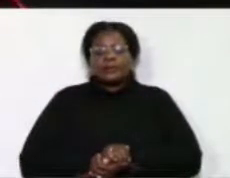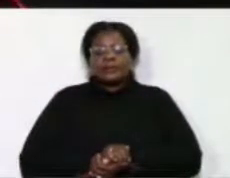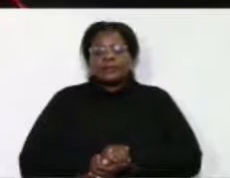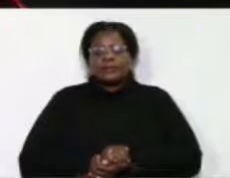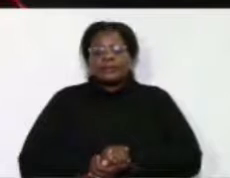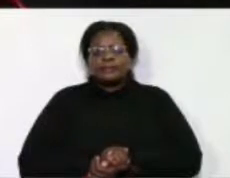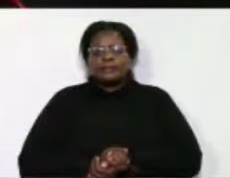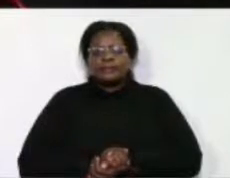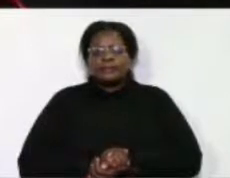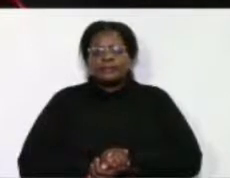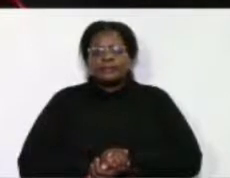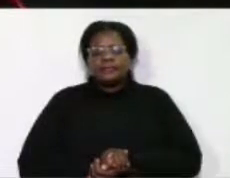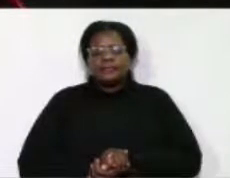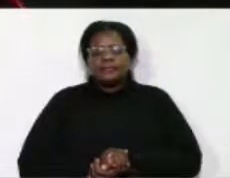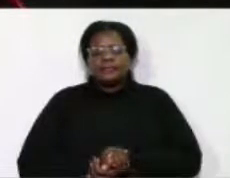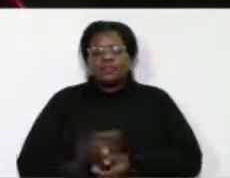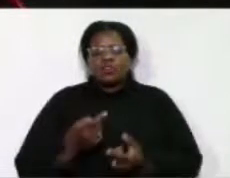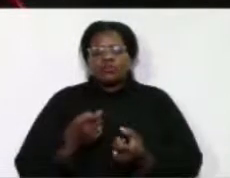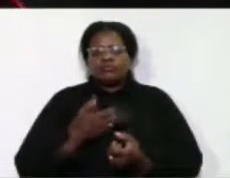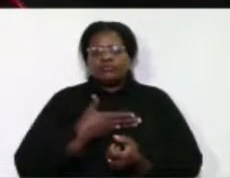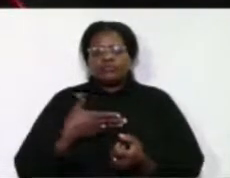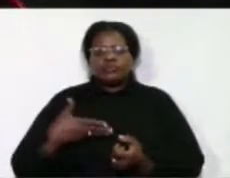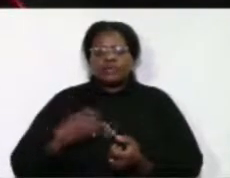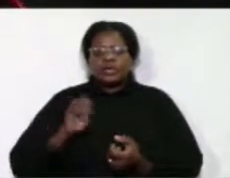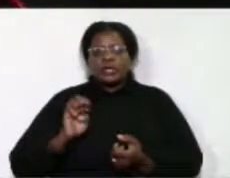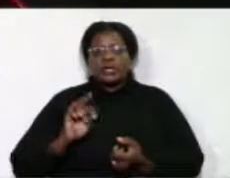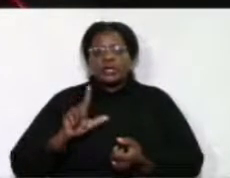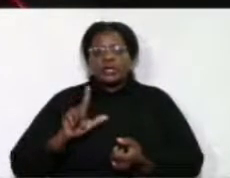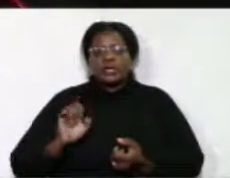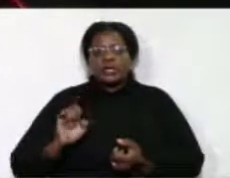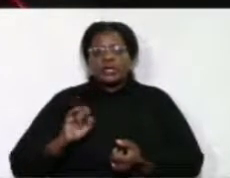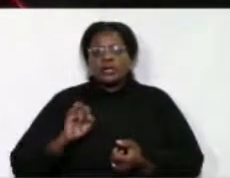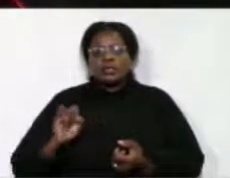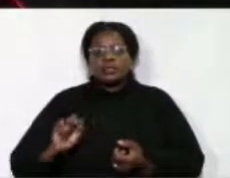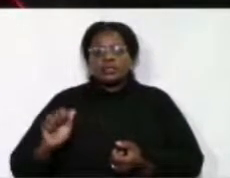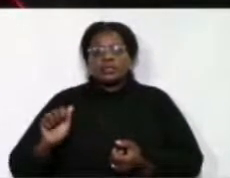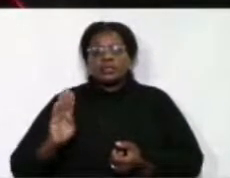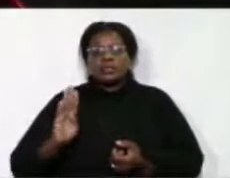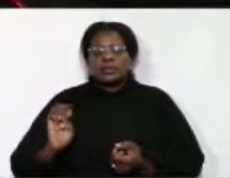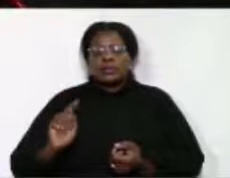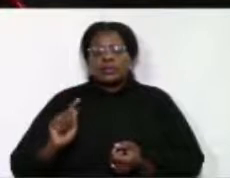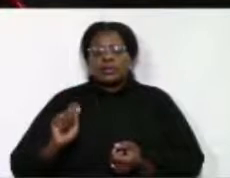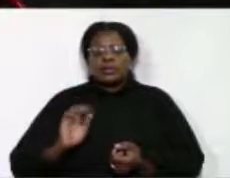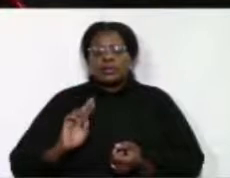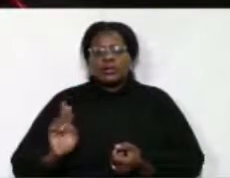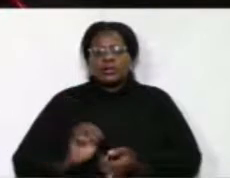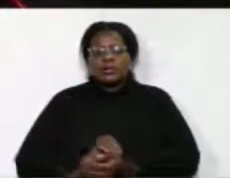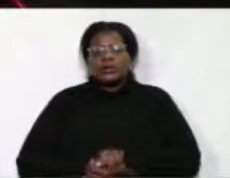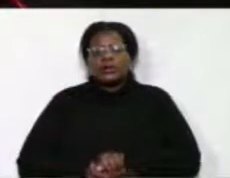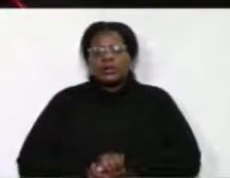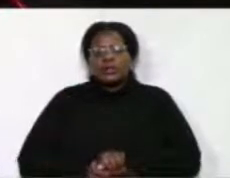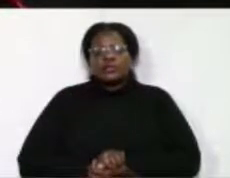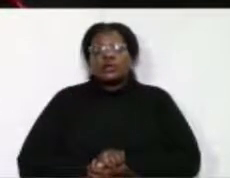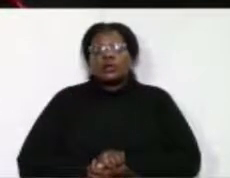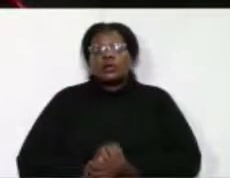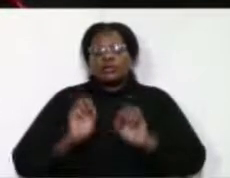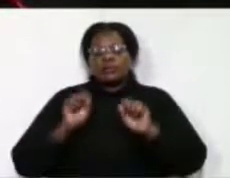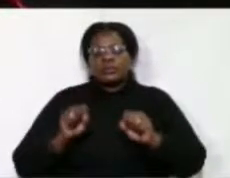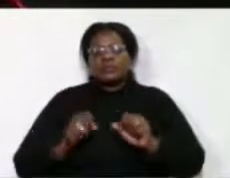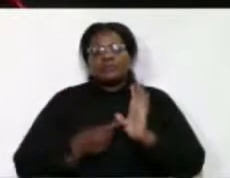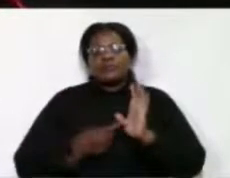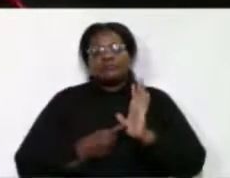Another question from Elizabeth. Terms of reference should be clearly stated in a partnership. So I think you already